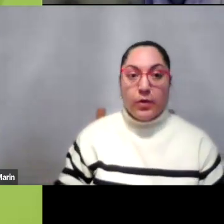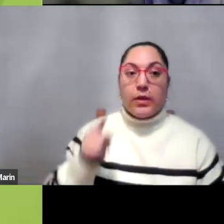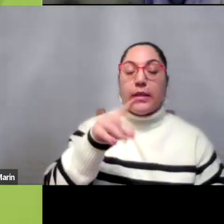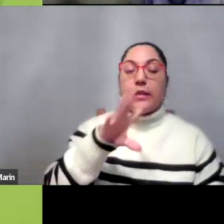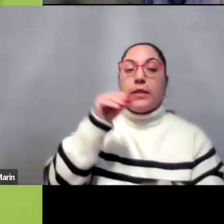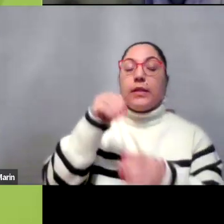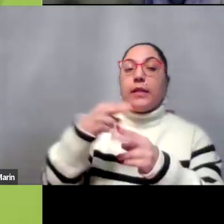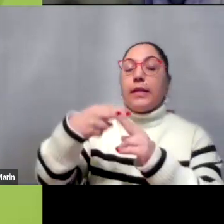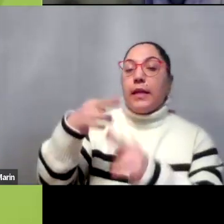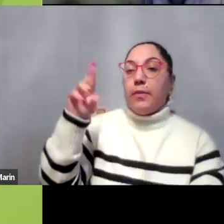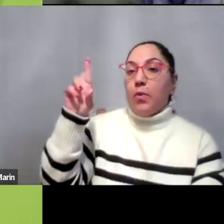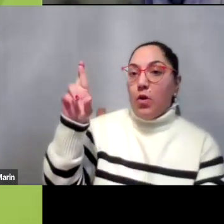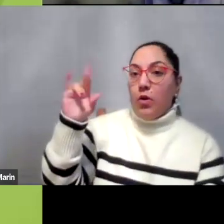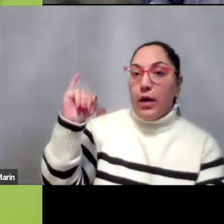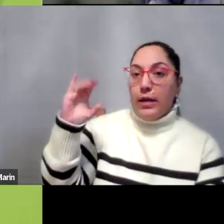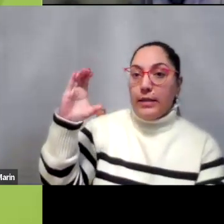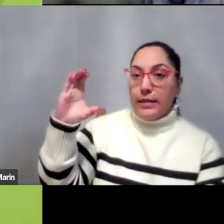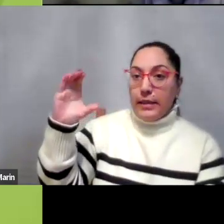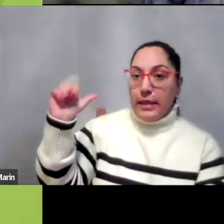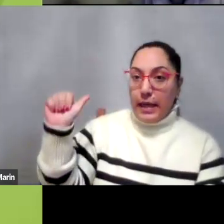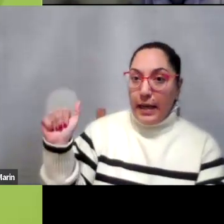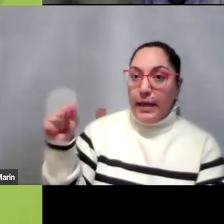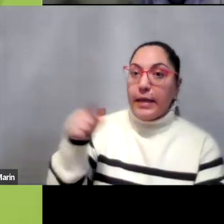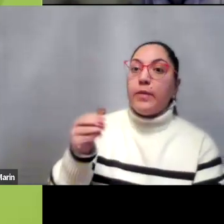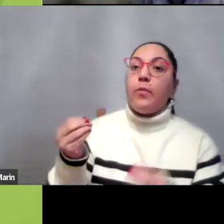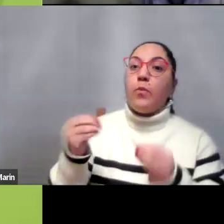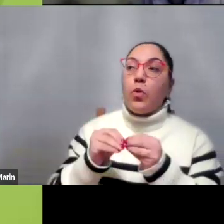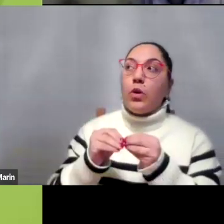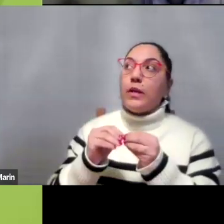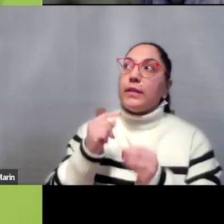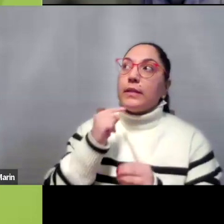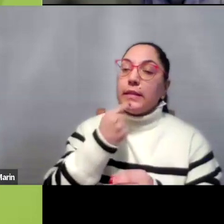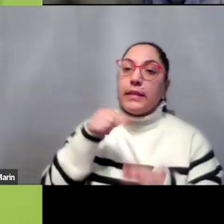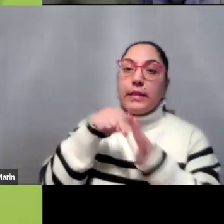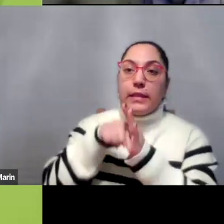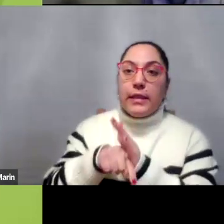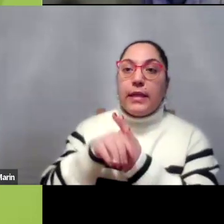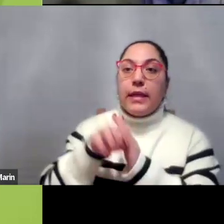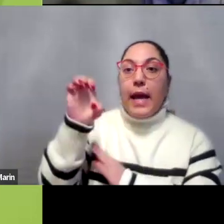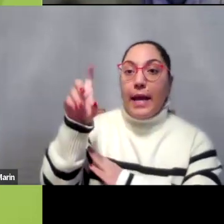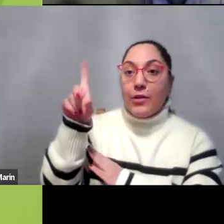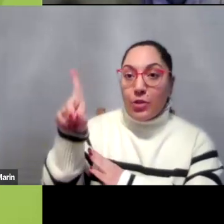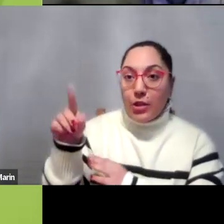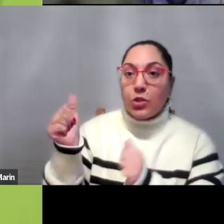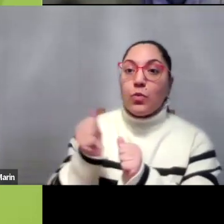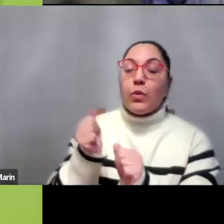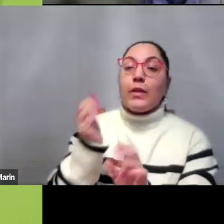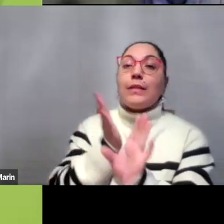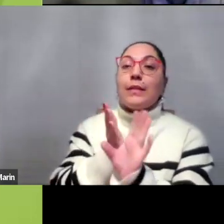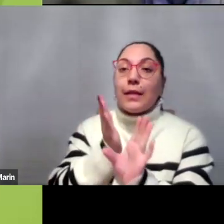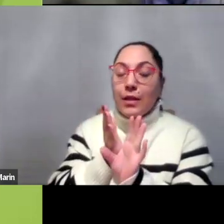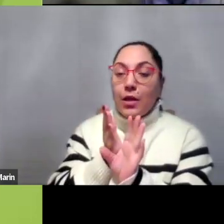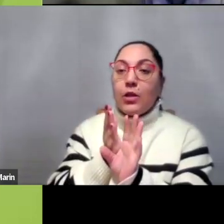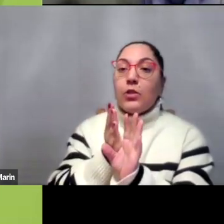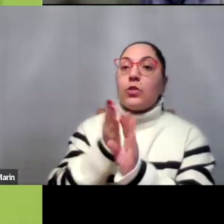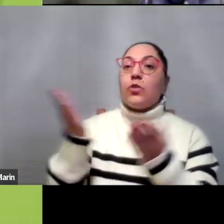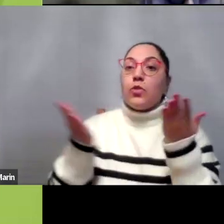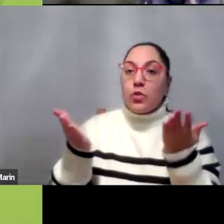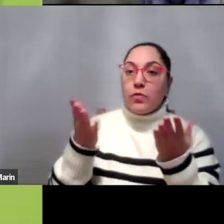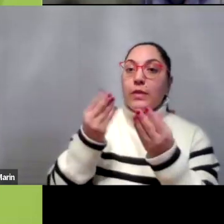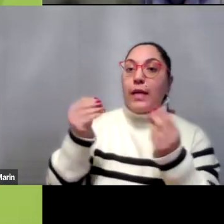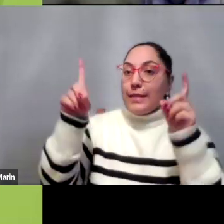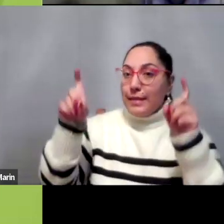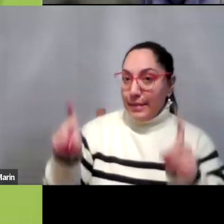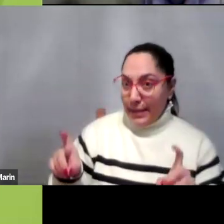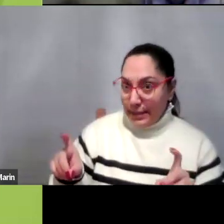evaluation unit, and they can provide a more intensive, deep down educational, psychological, and psychiatric social testing. And they do it